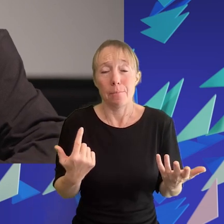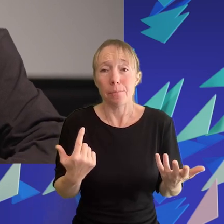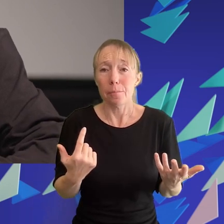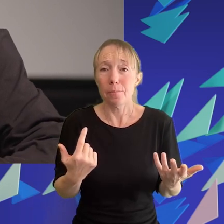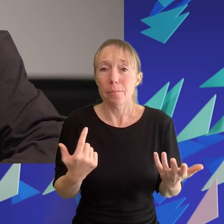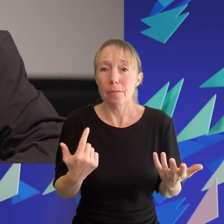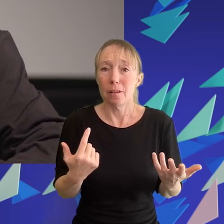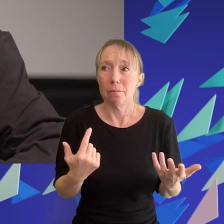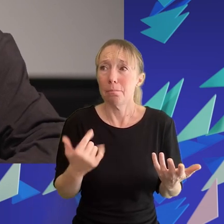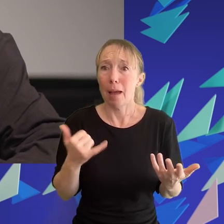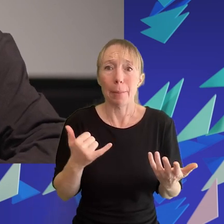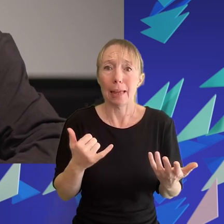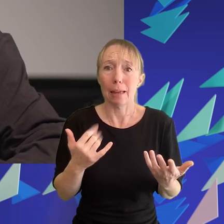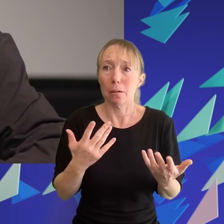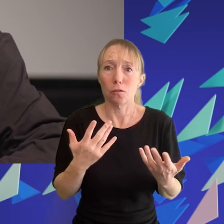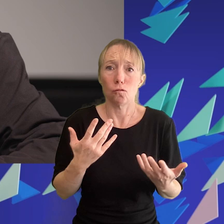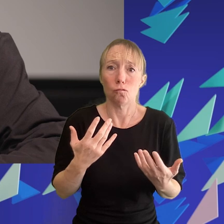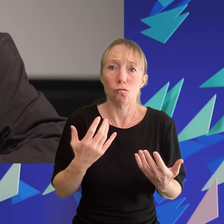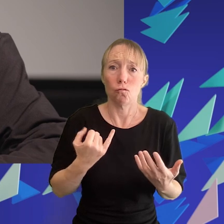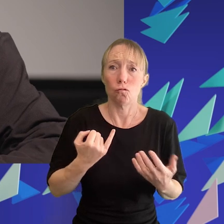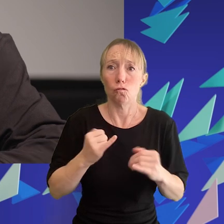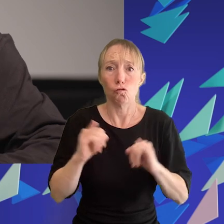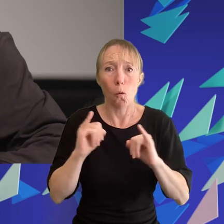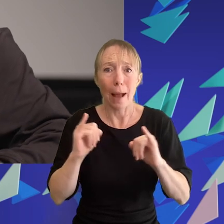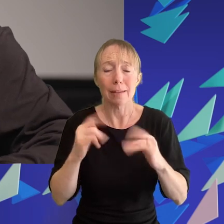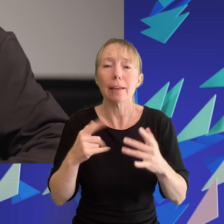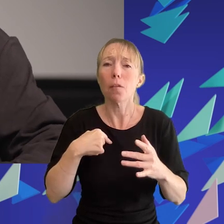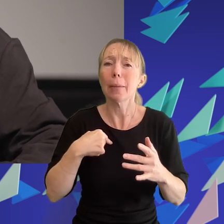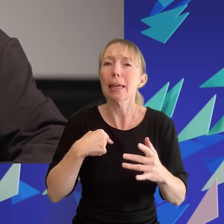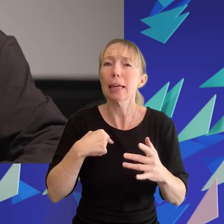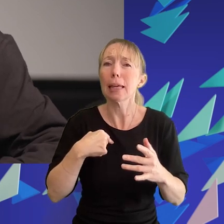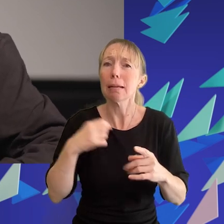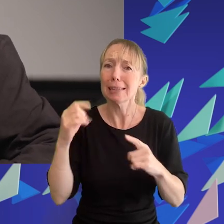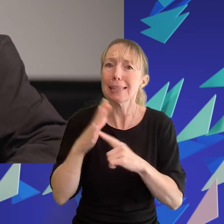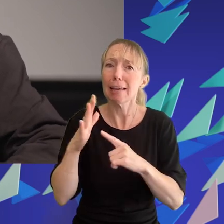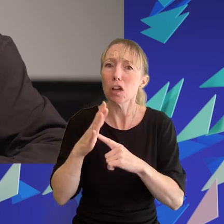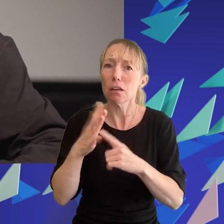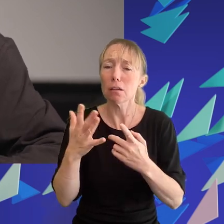a traumatic kind of thing, but for me, it's a serious thing, especially the violence.